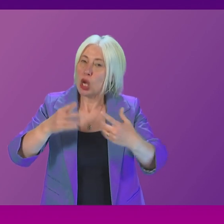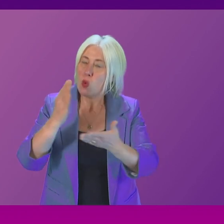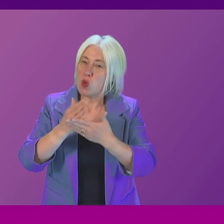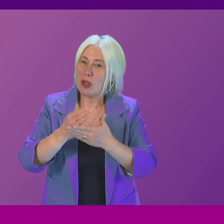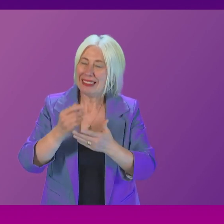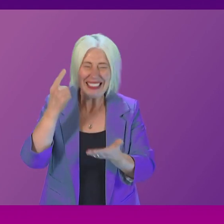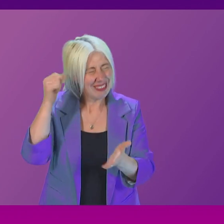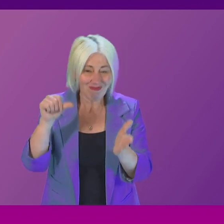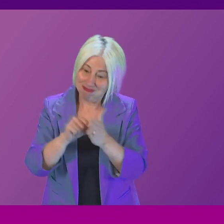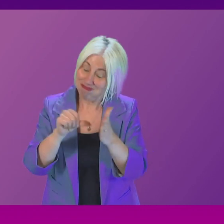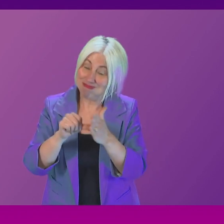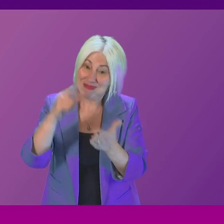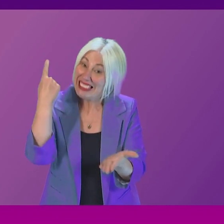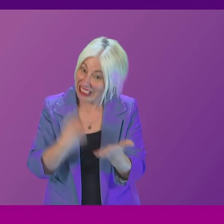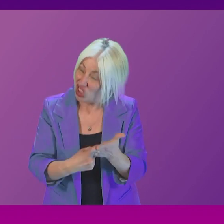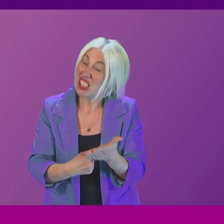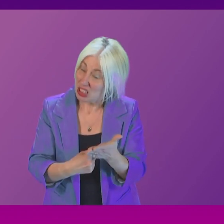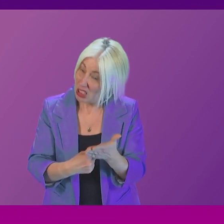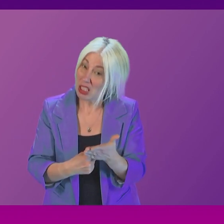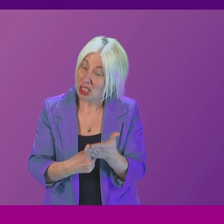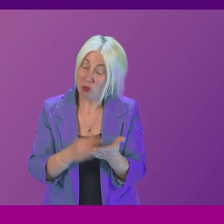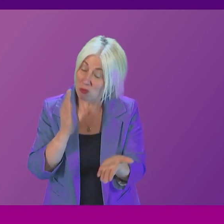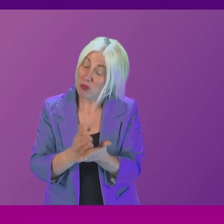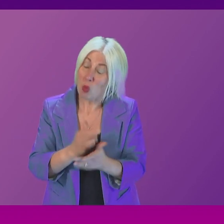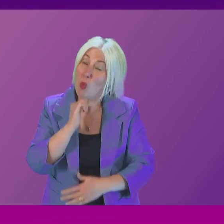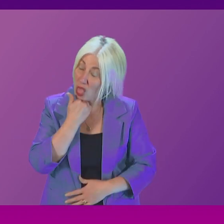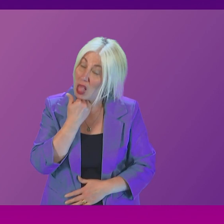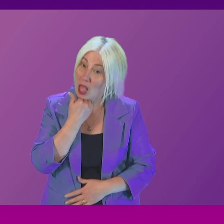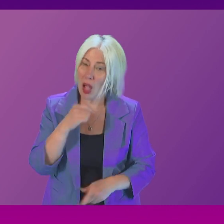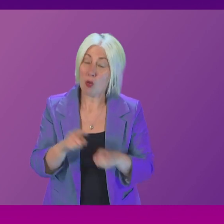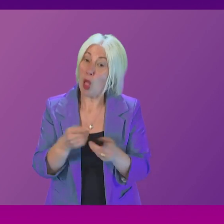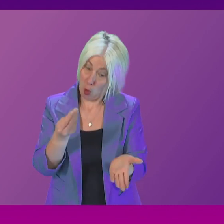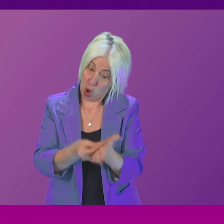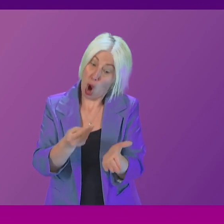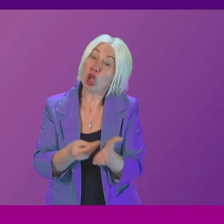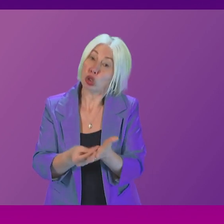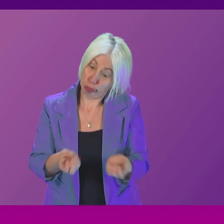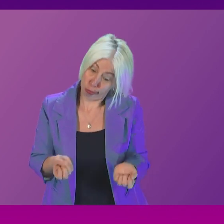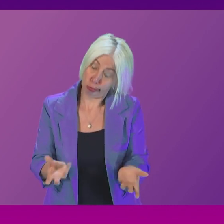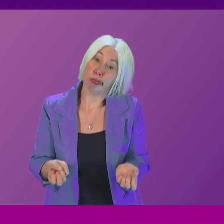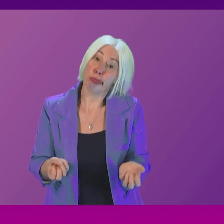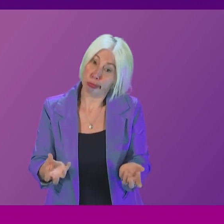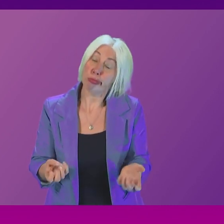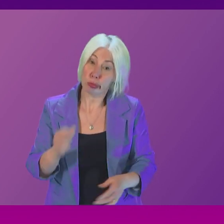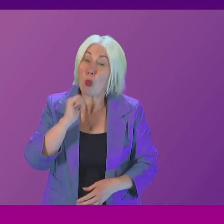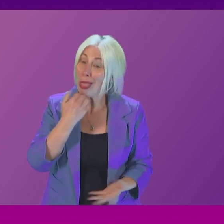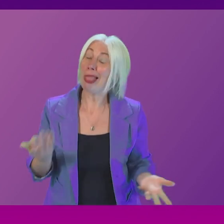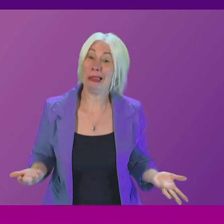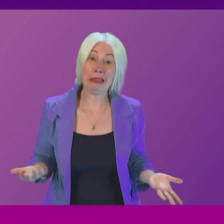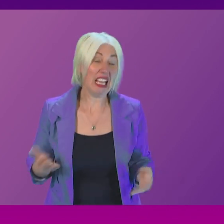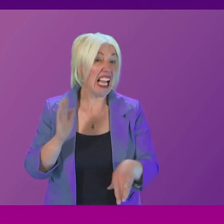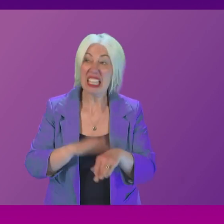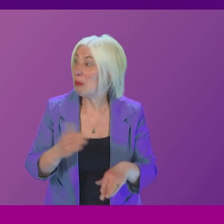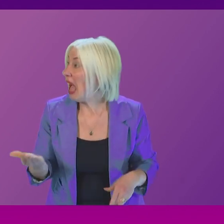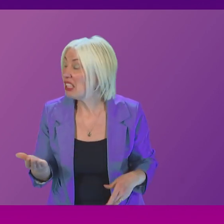difficult decisions to be made. And, by the way, will also cost a lot of money too. You know, doesn't matter